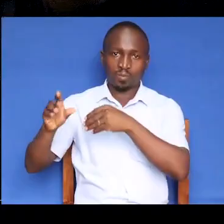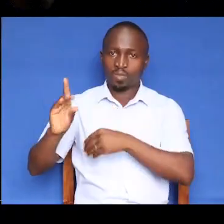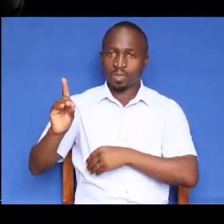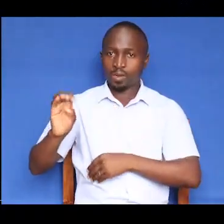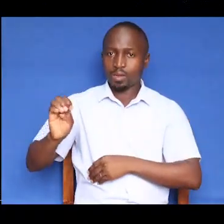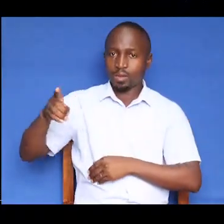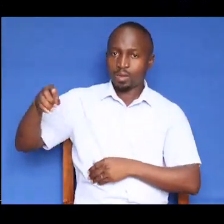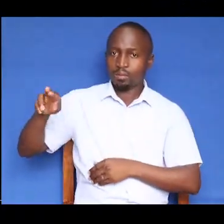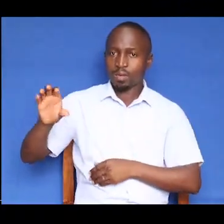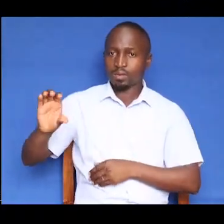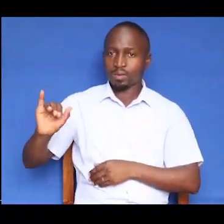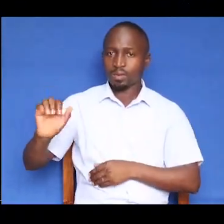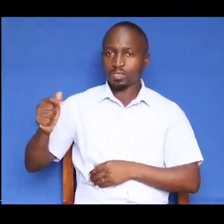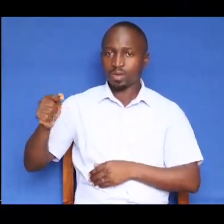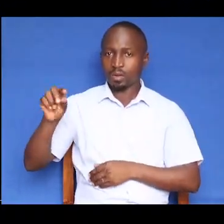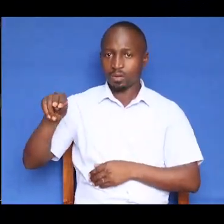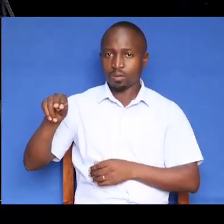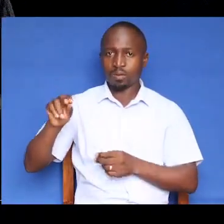Net national income,